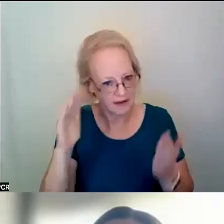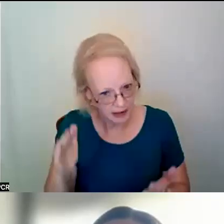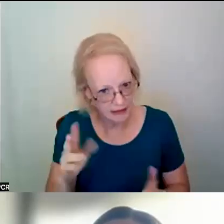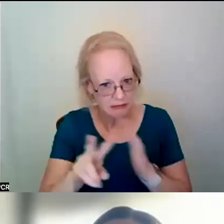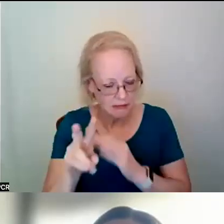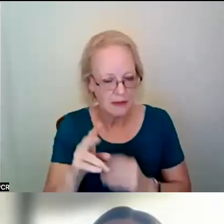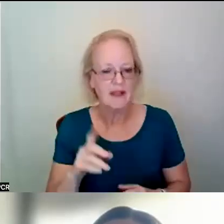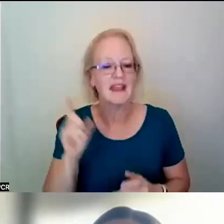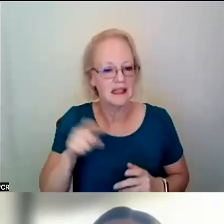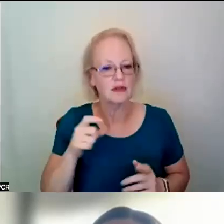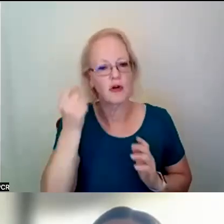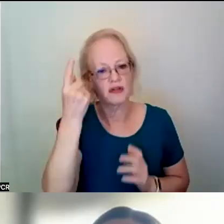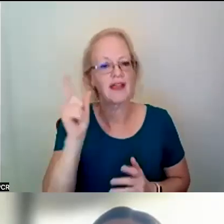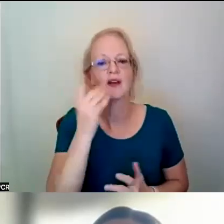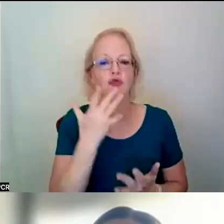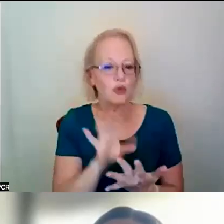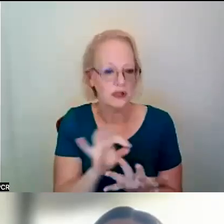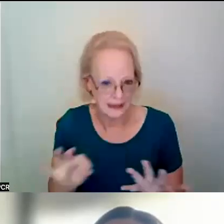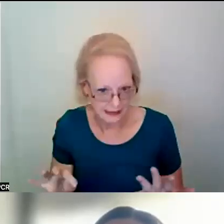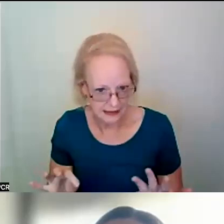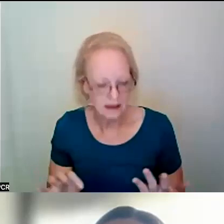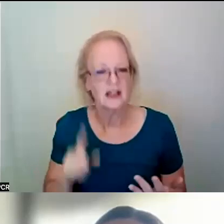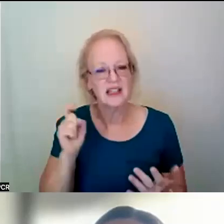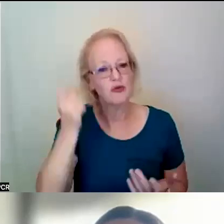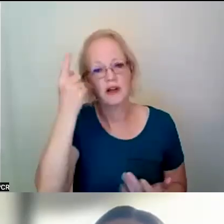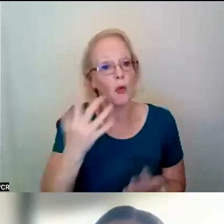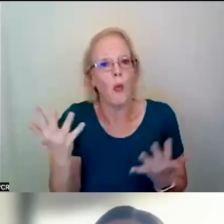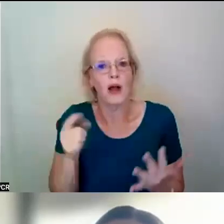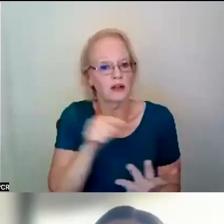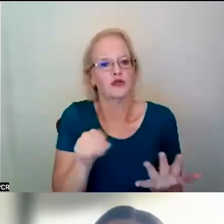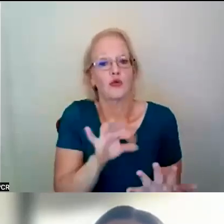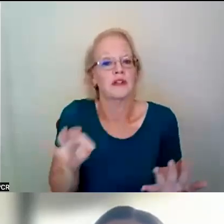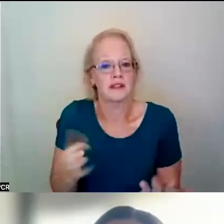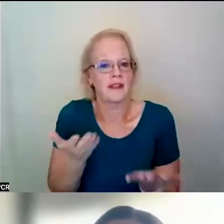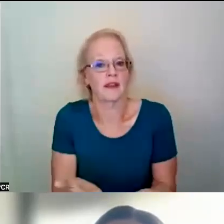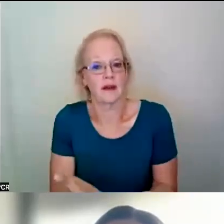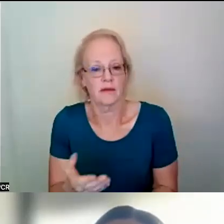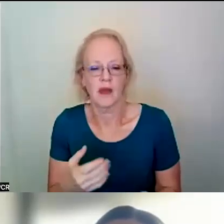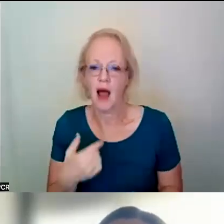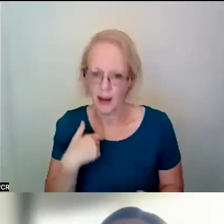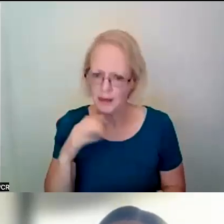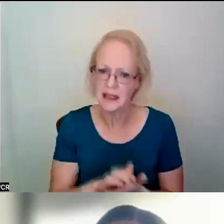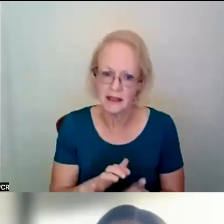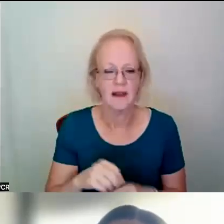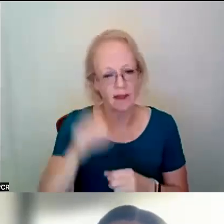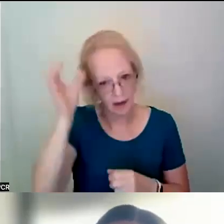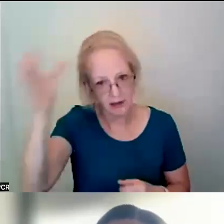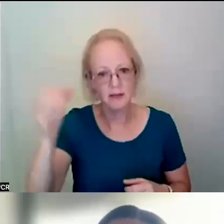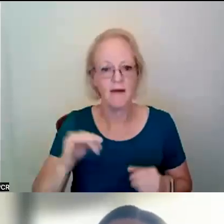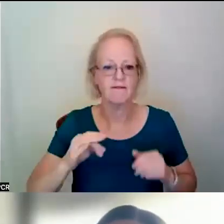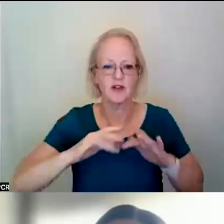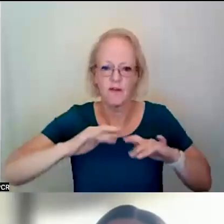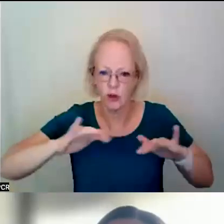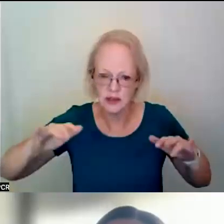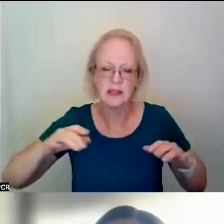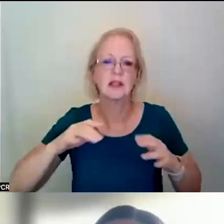available. I, for one, am big, and I think a lot of us are, in the concept of diversification. We diversify our